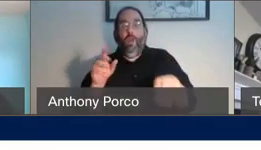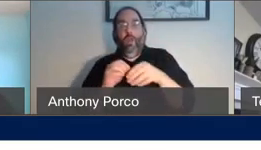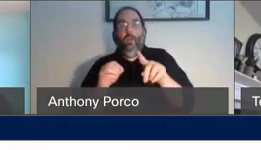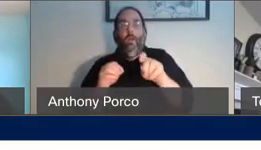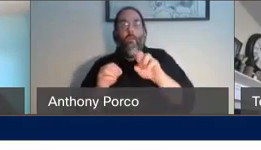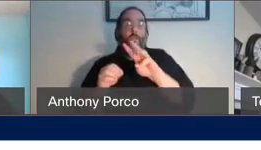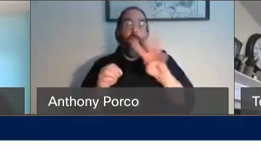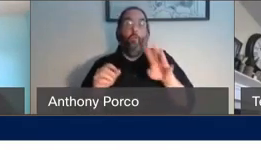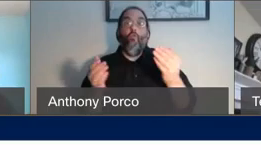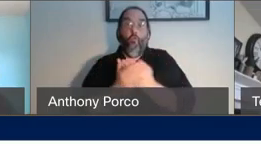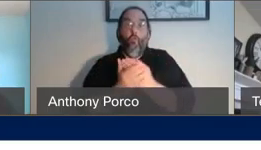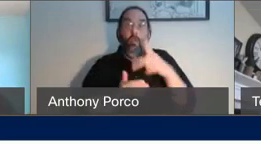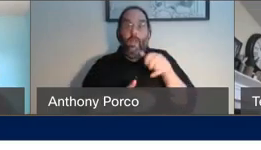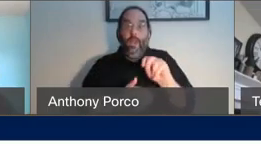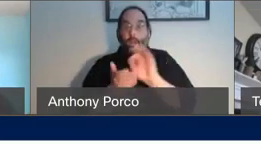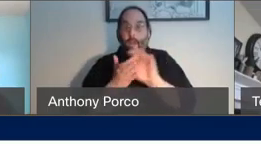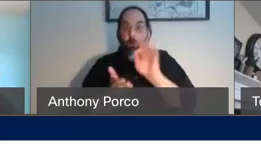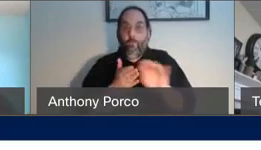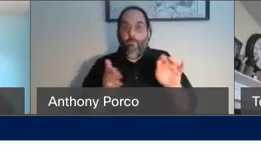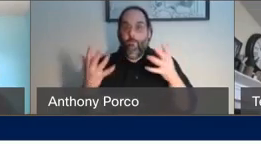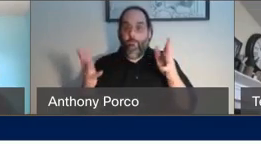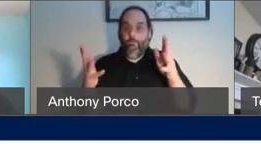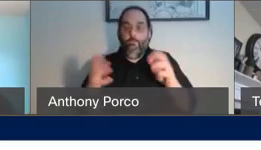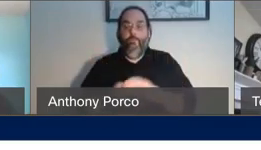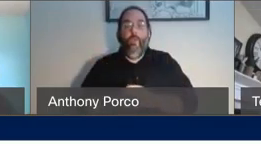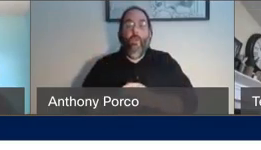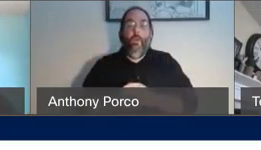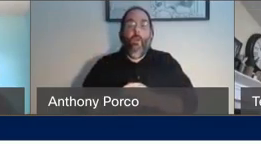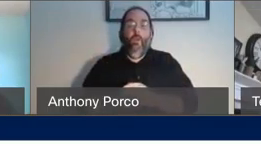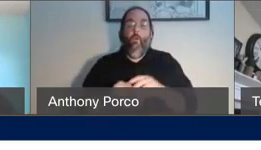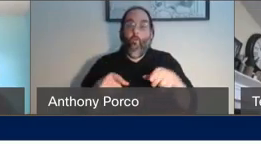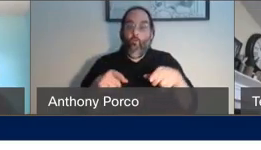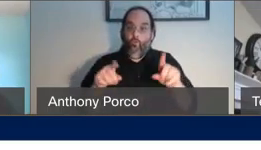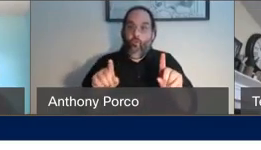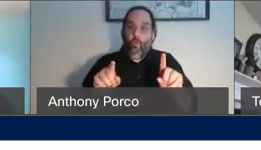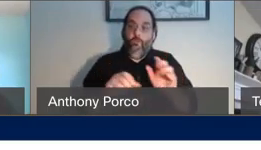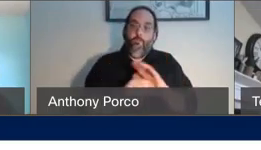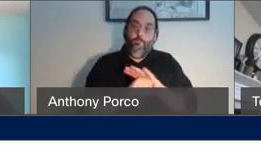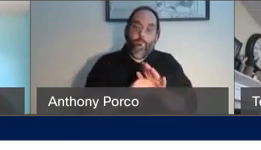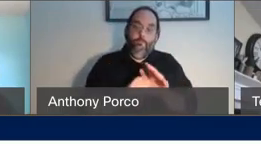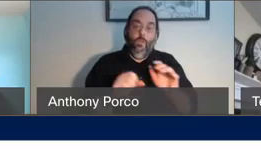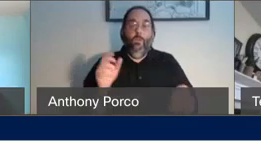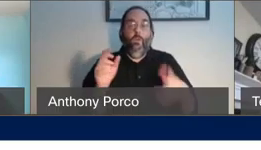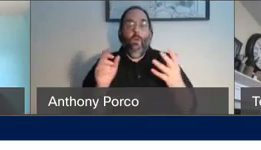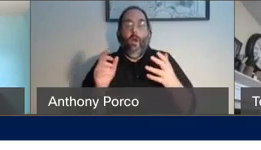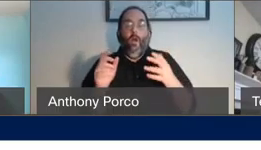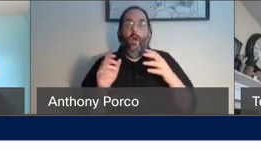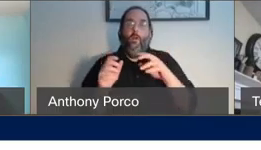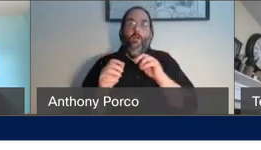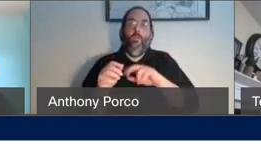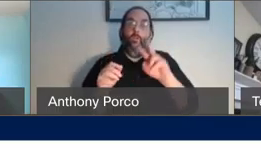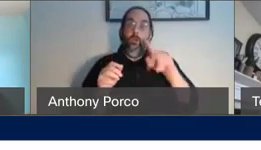new VPN accounts during the pandemic. So what is the advantages of VPN? There are